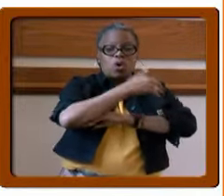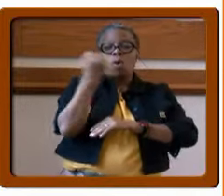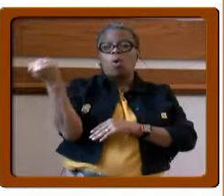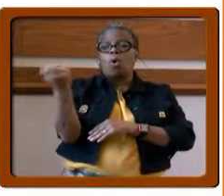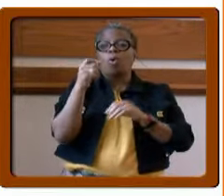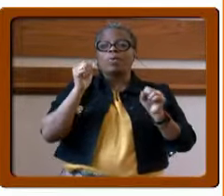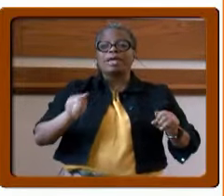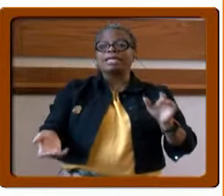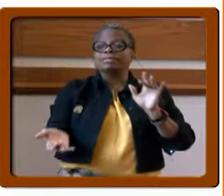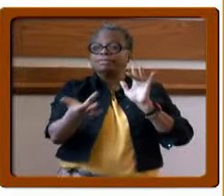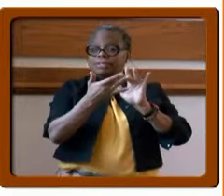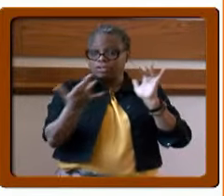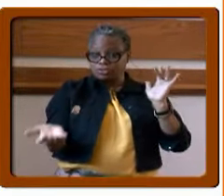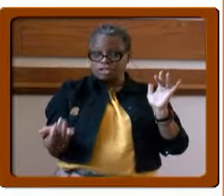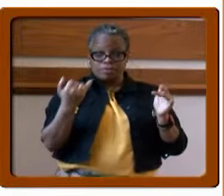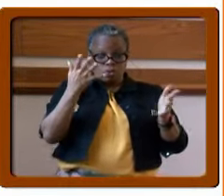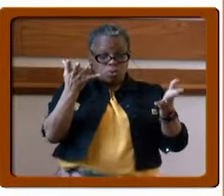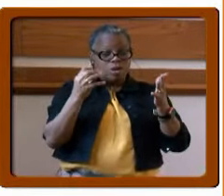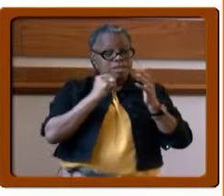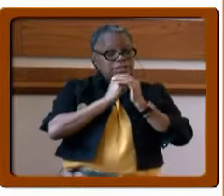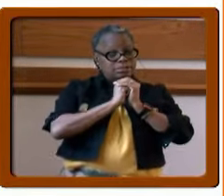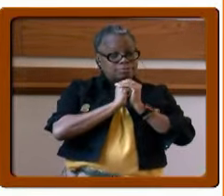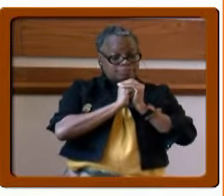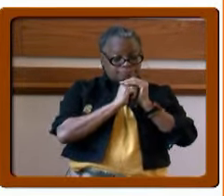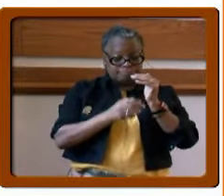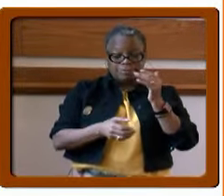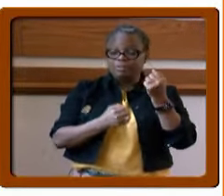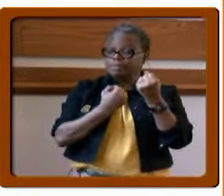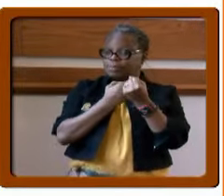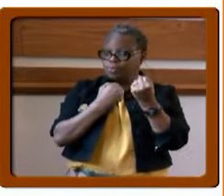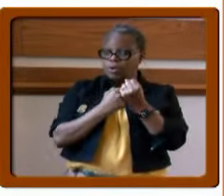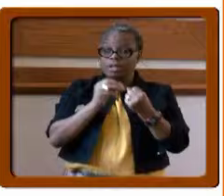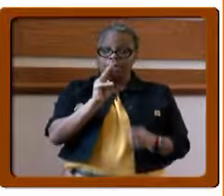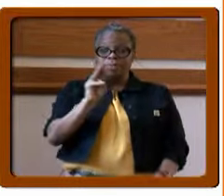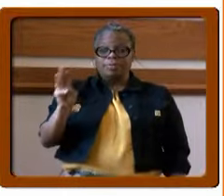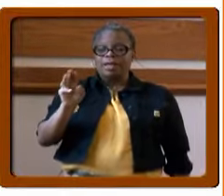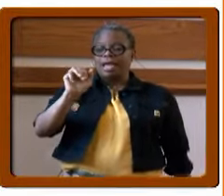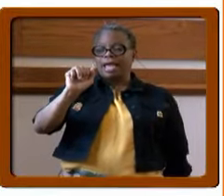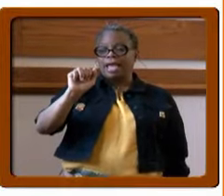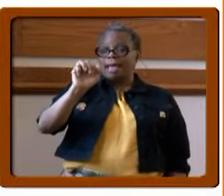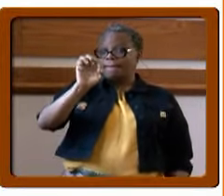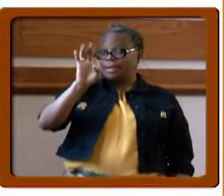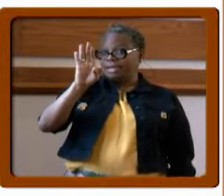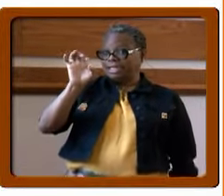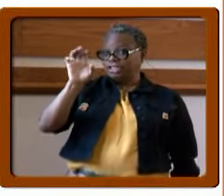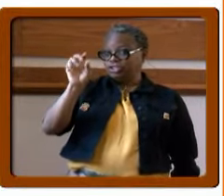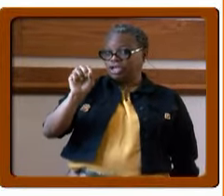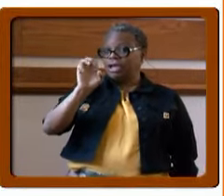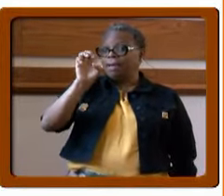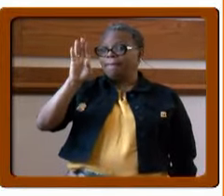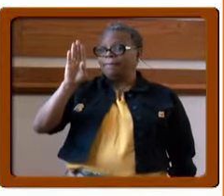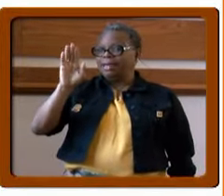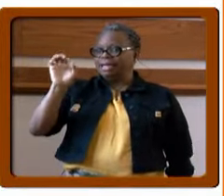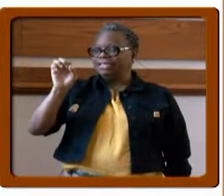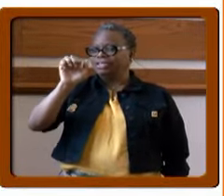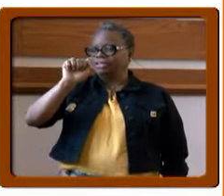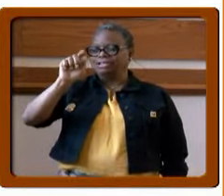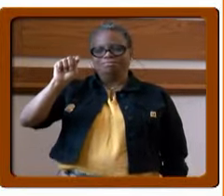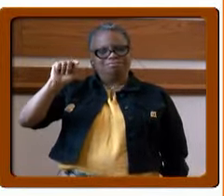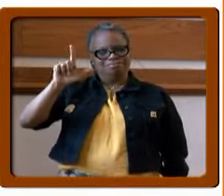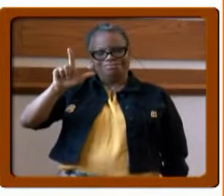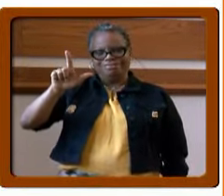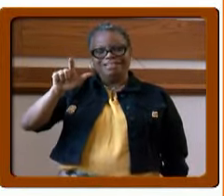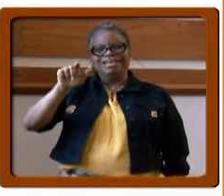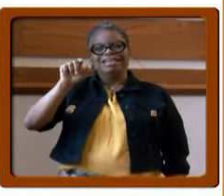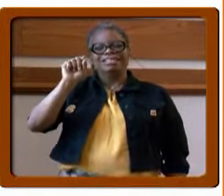touch. So if you want to support our ministry, know you can do that at any time. Go to our website, EbenezerATL.org, download our church app. That's another